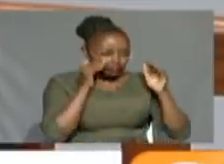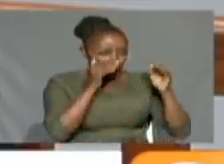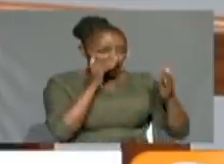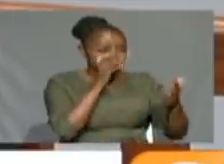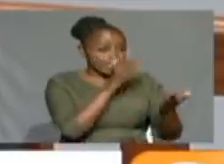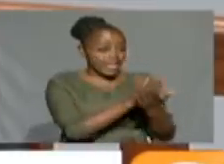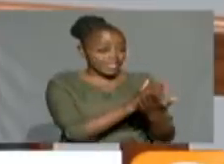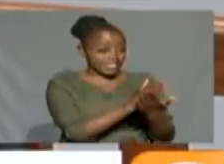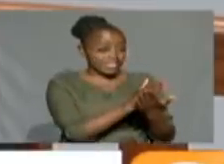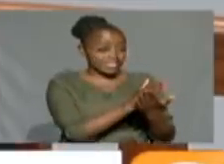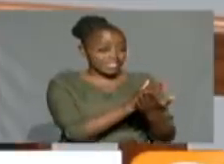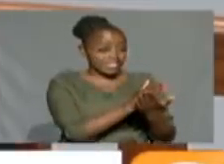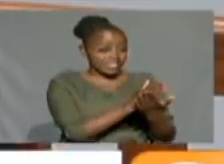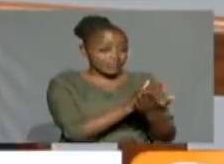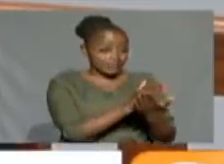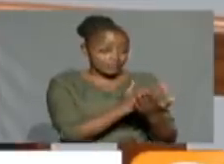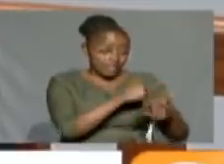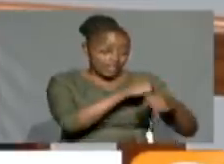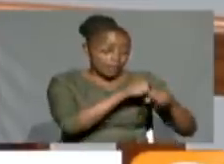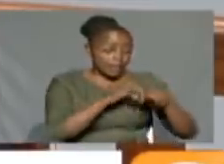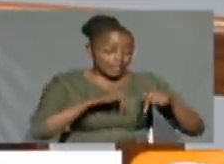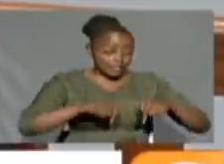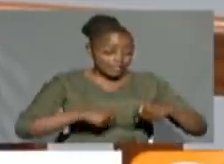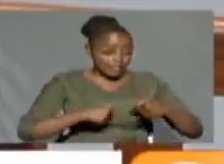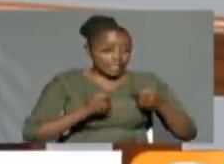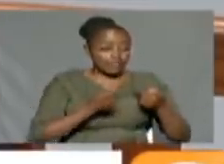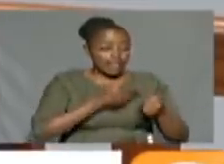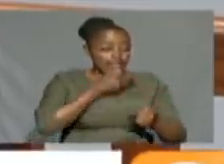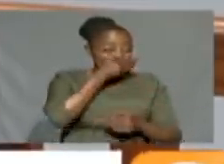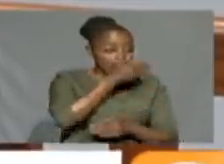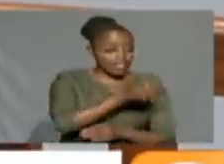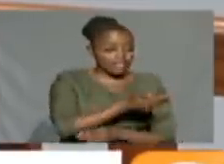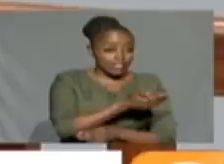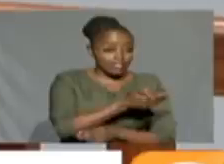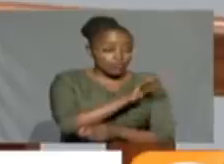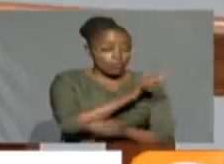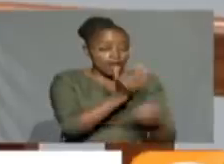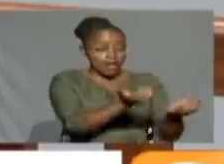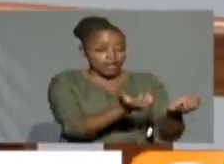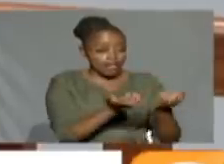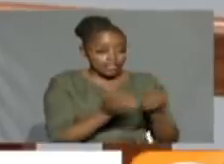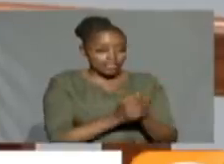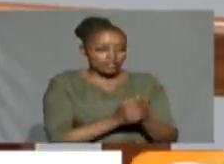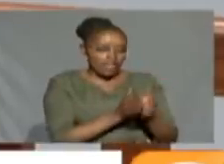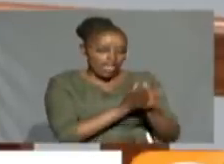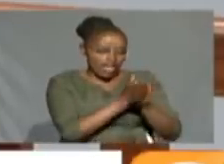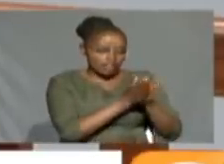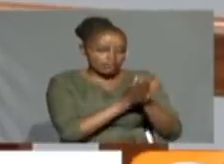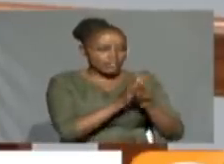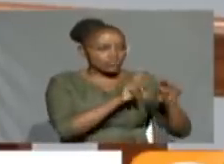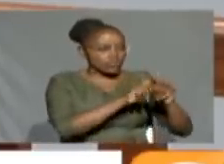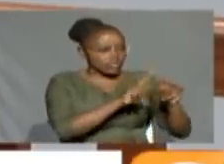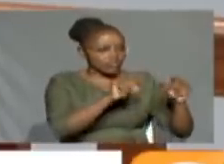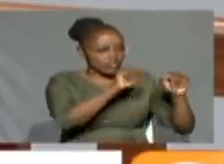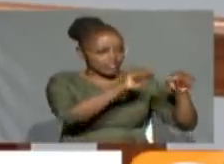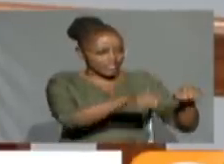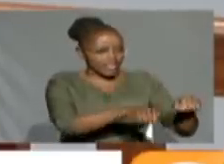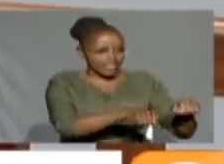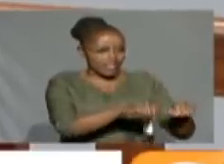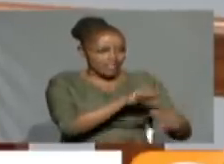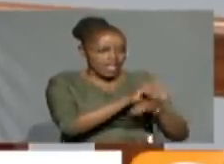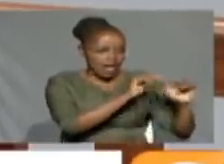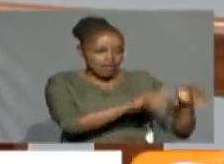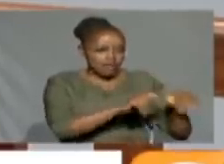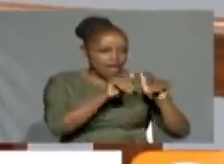reality and fine-tune ourselves and respond to their needs. Mm-hmm. Their aspirations are very different. Mm-hmm. Their